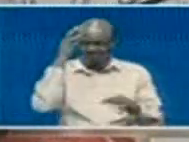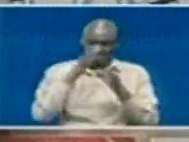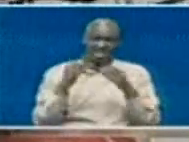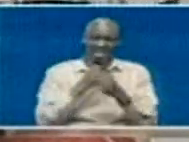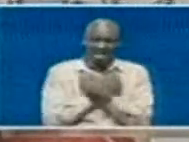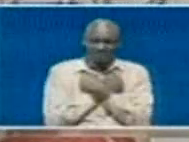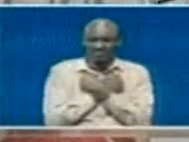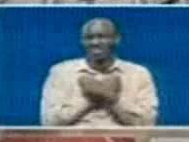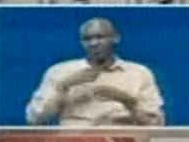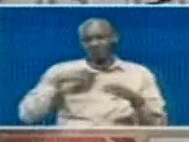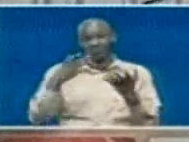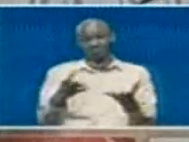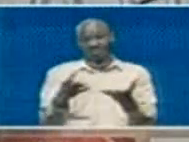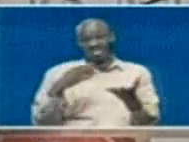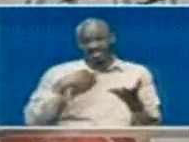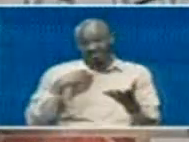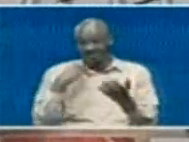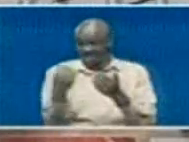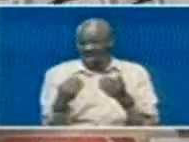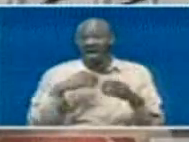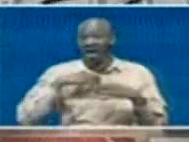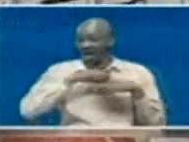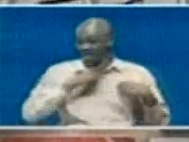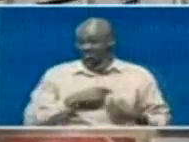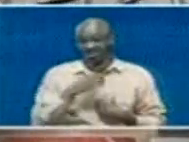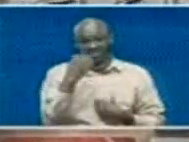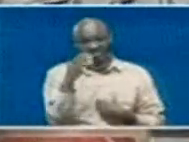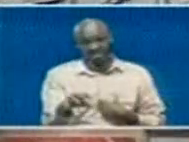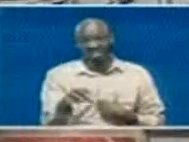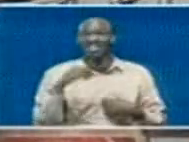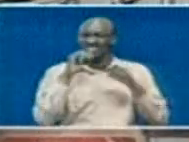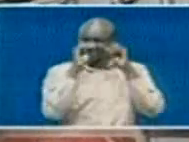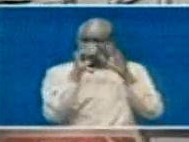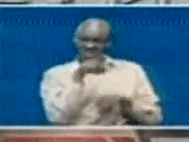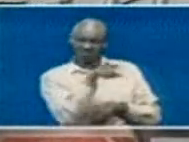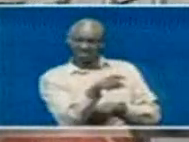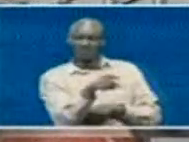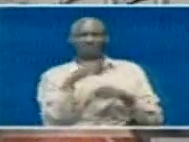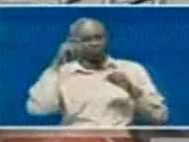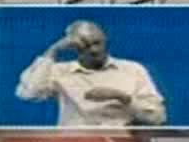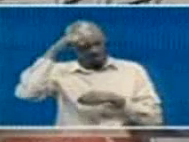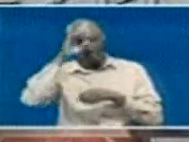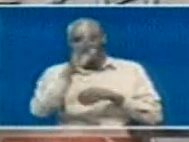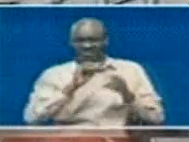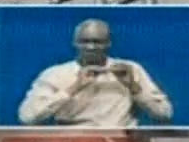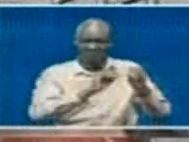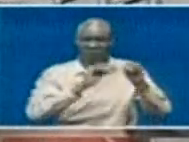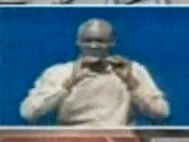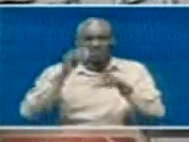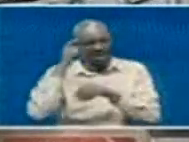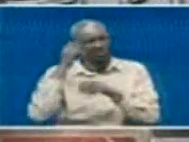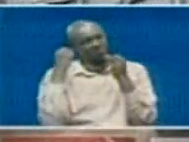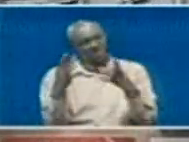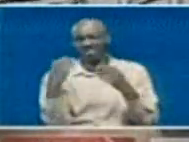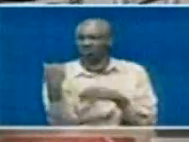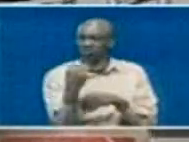for growing things in his young son's heart. That teacher left to wisdom in the minds of